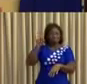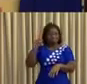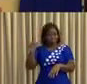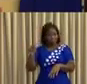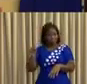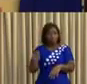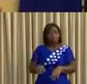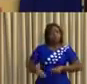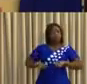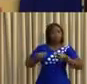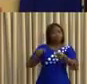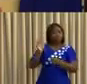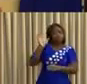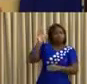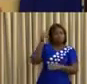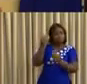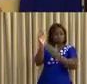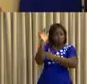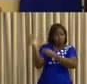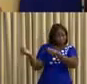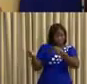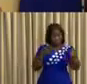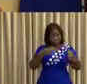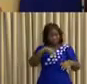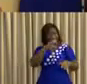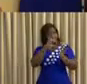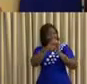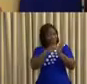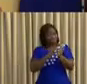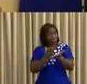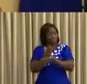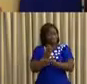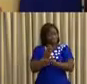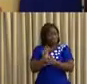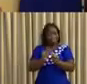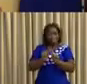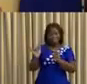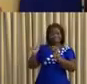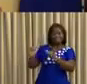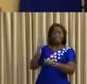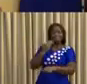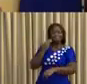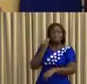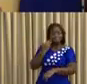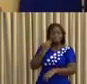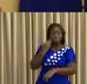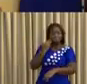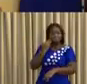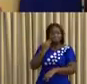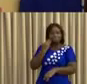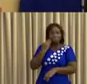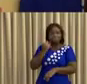Using your God-given and constitutional rights costs nothing, but staying home can come at a very